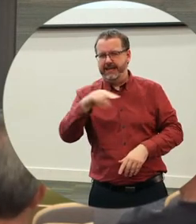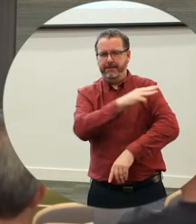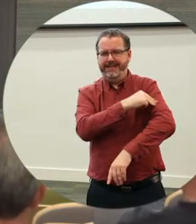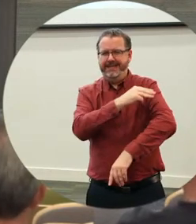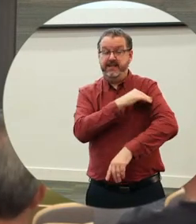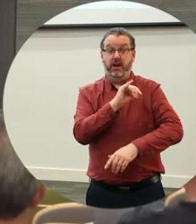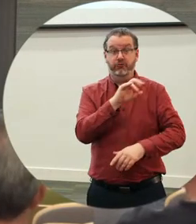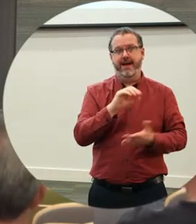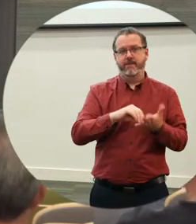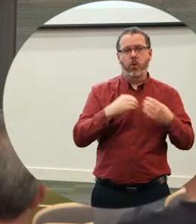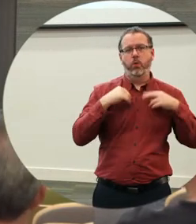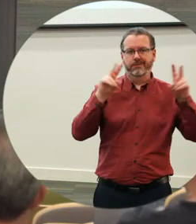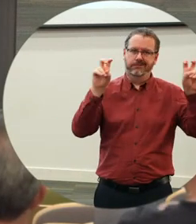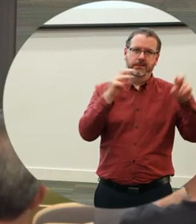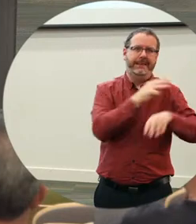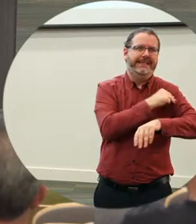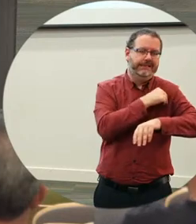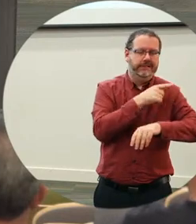know.